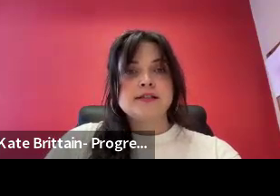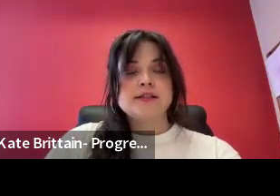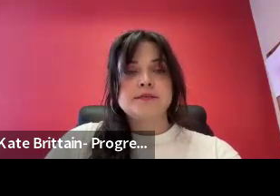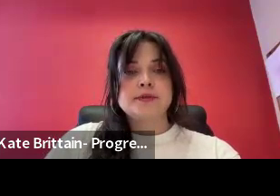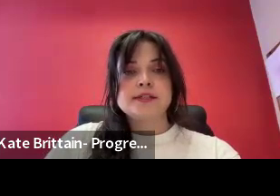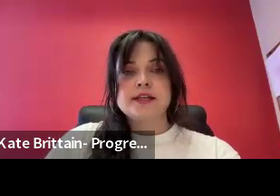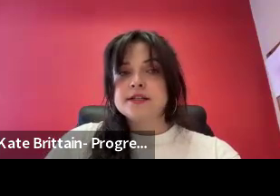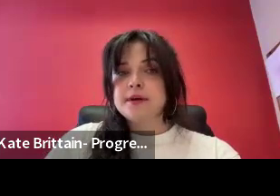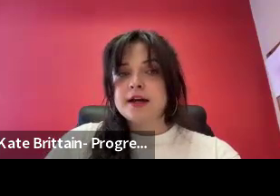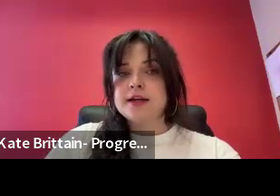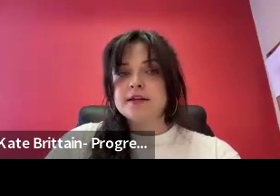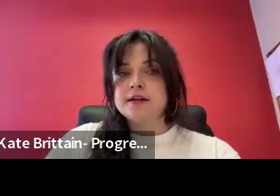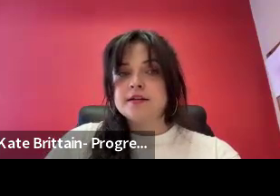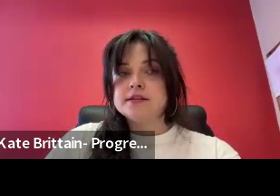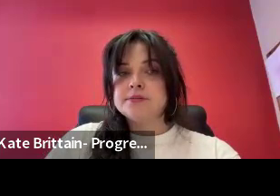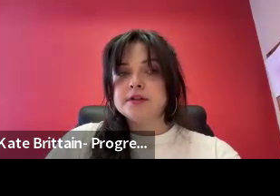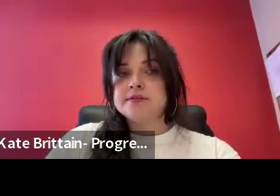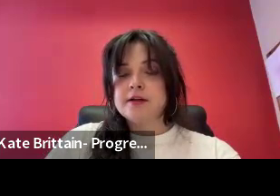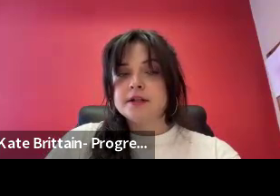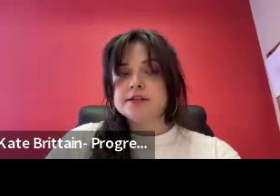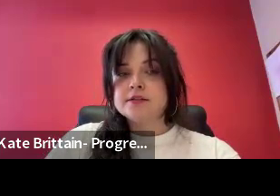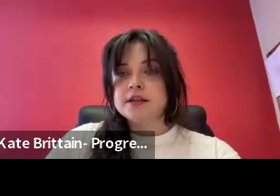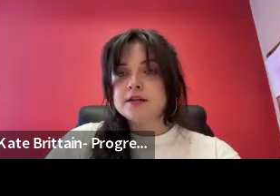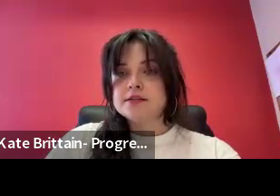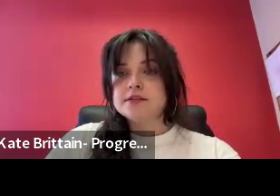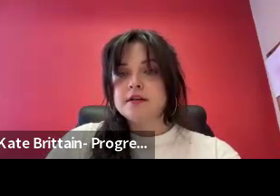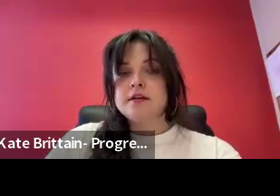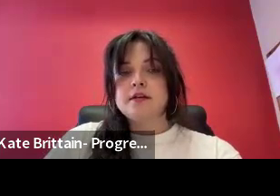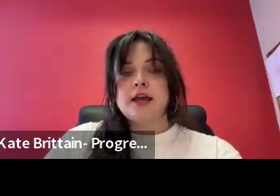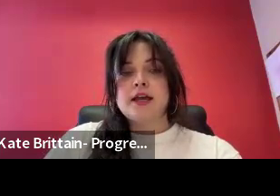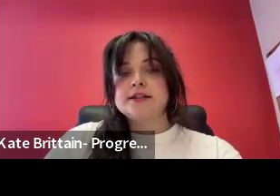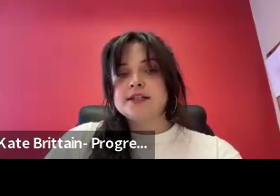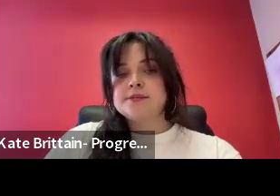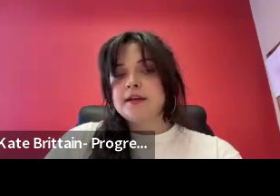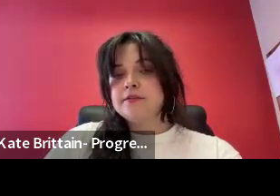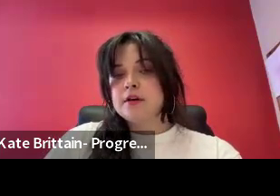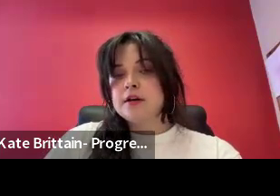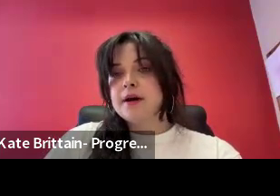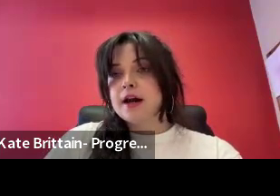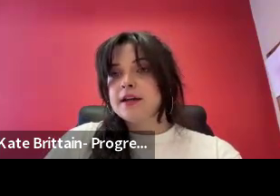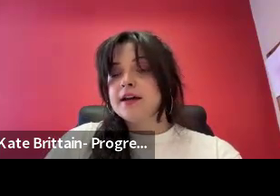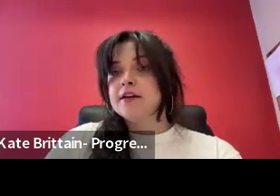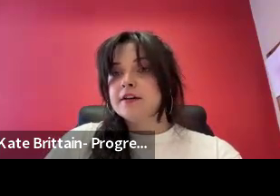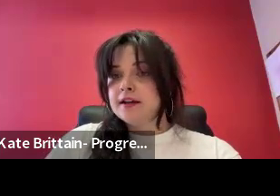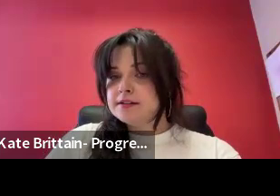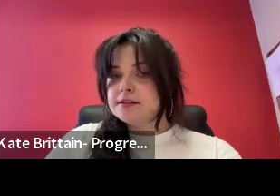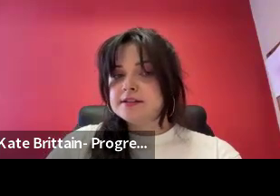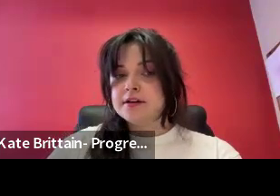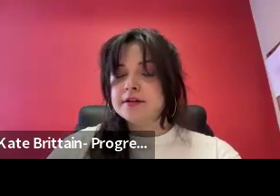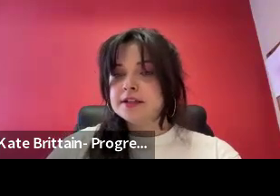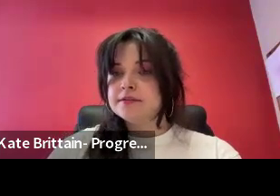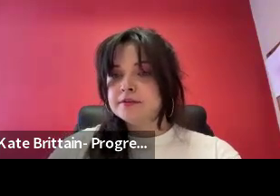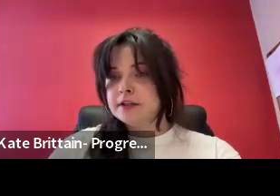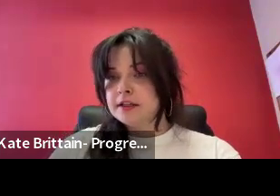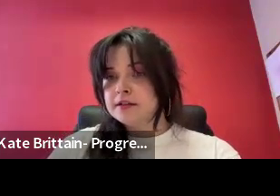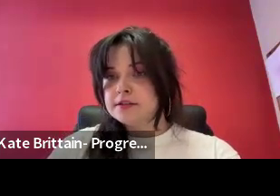This is presented by the Support Development Associates, and it's paid for by a grant,